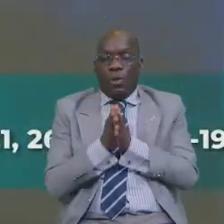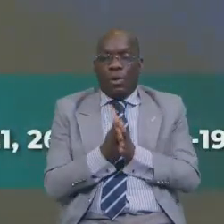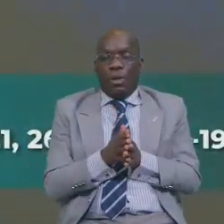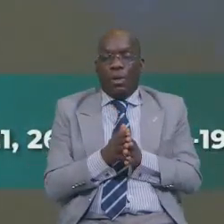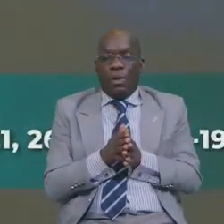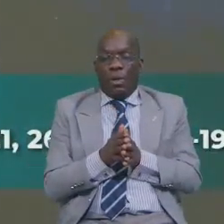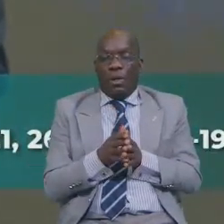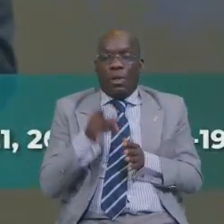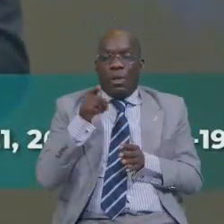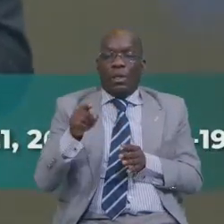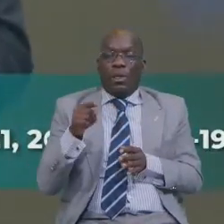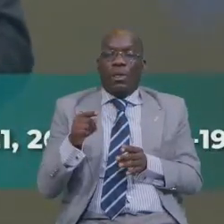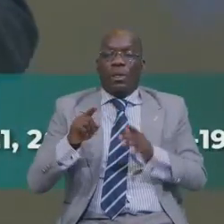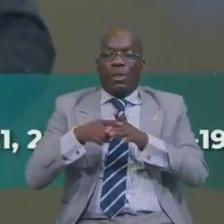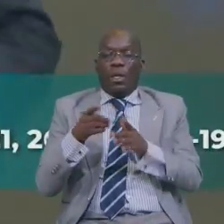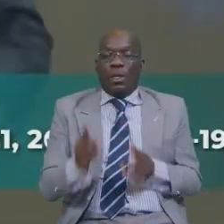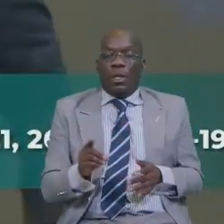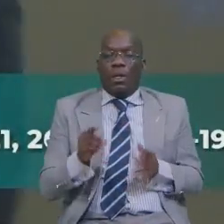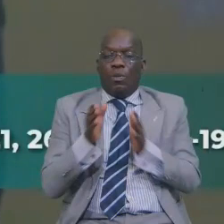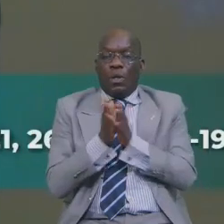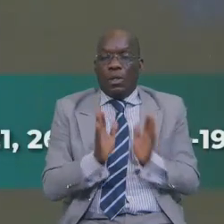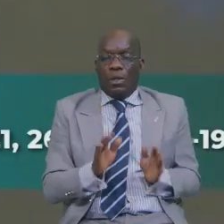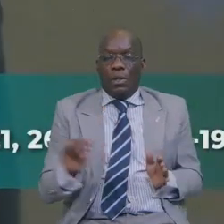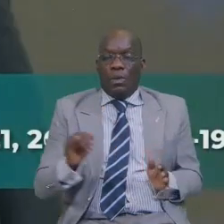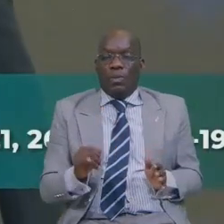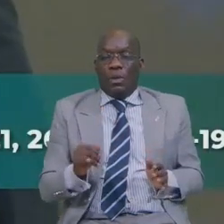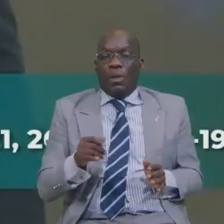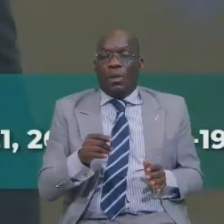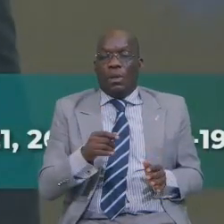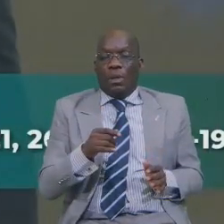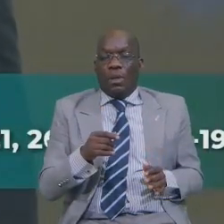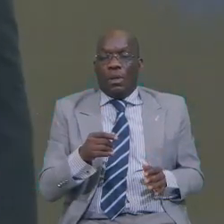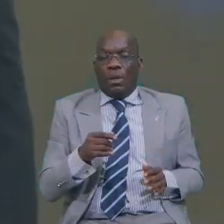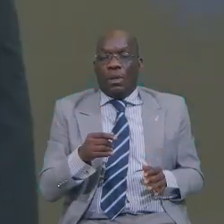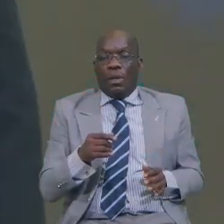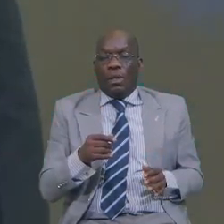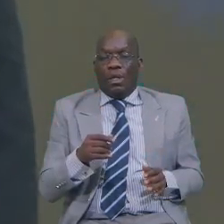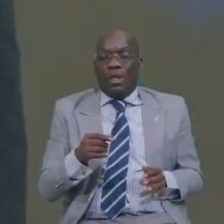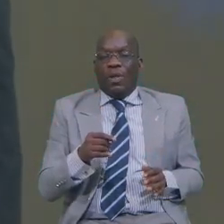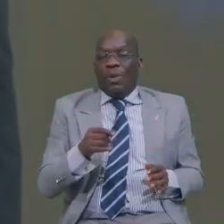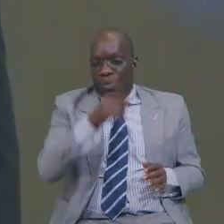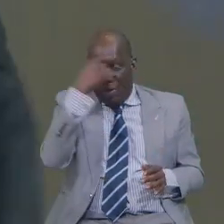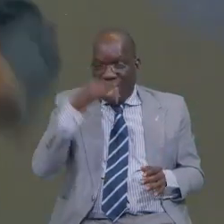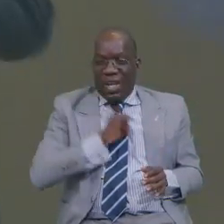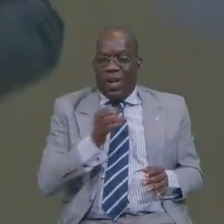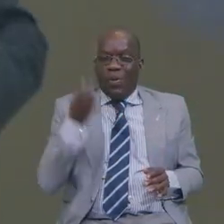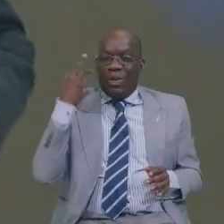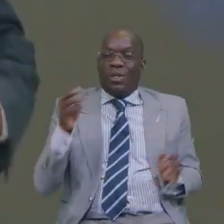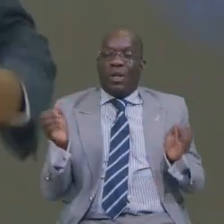like he was praying before. So because I was behind him, I pulled